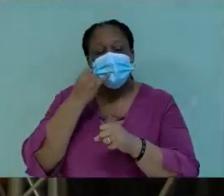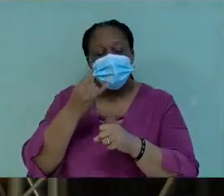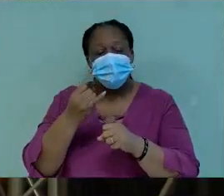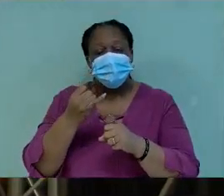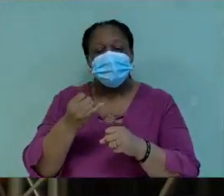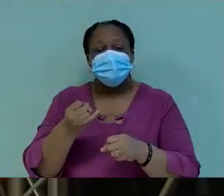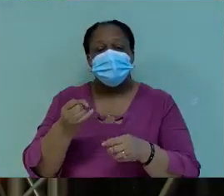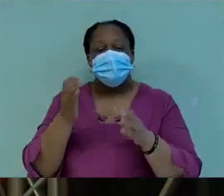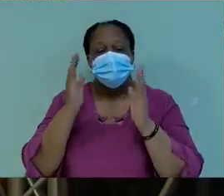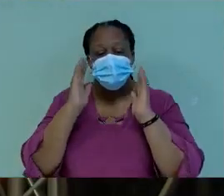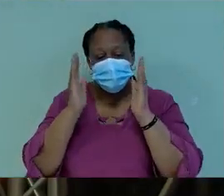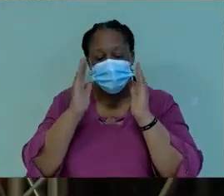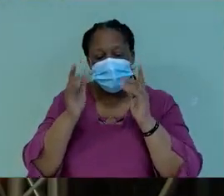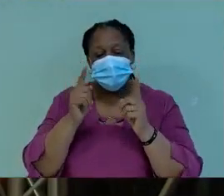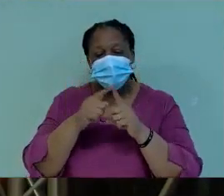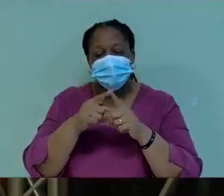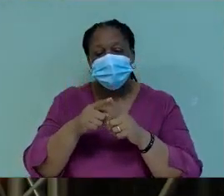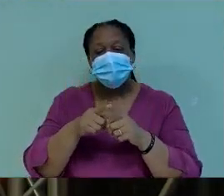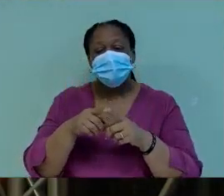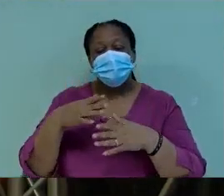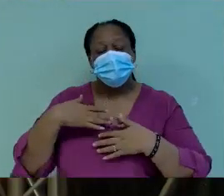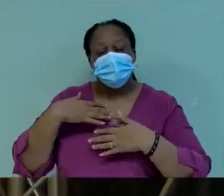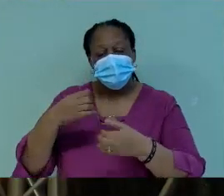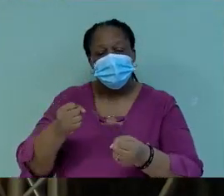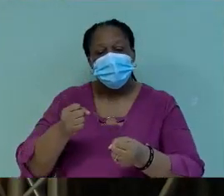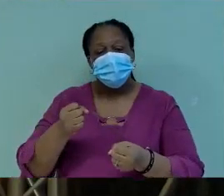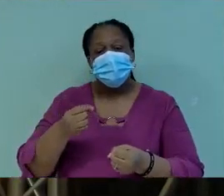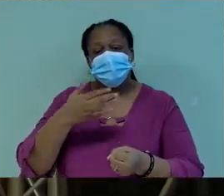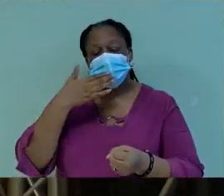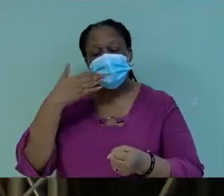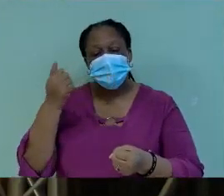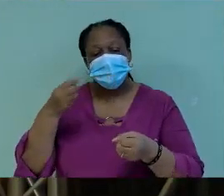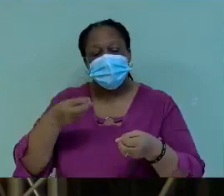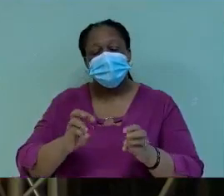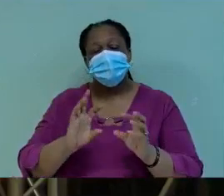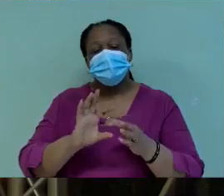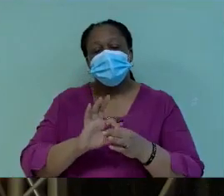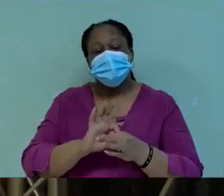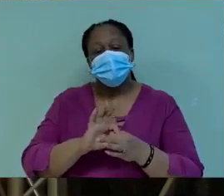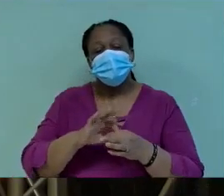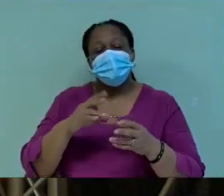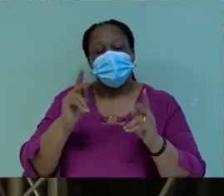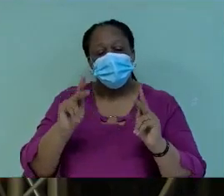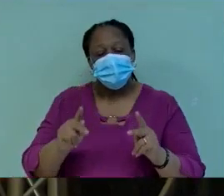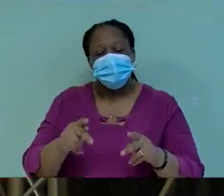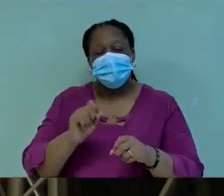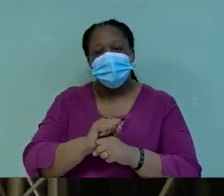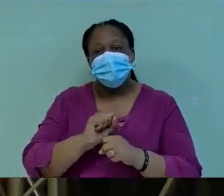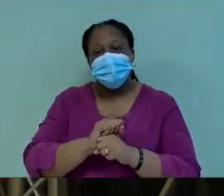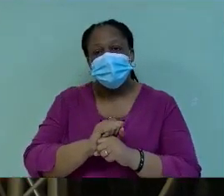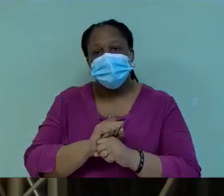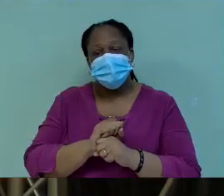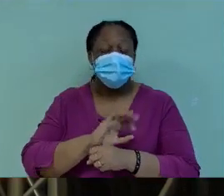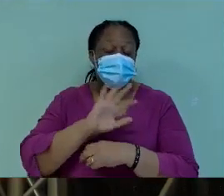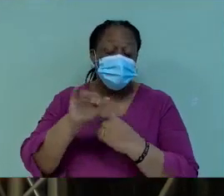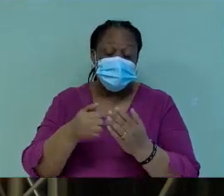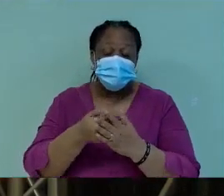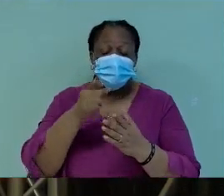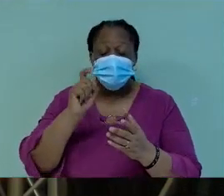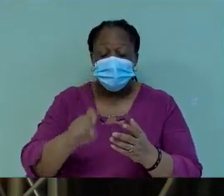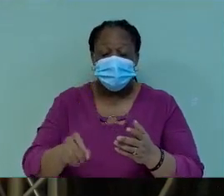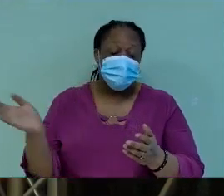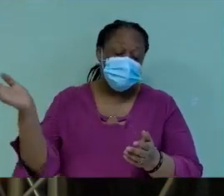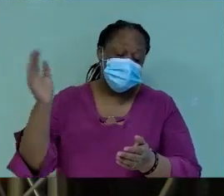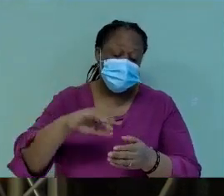employees. To achieve this and to keep delivering the services to society, we need to come together and